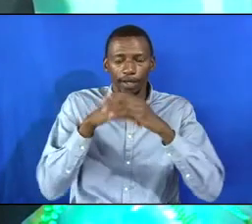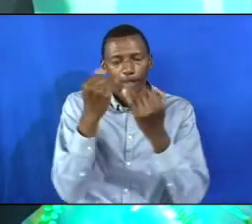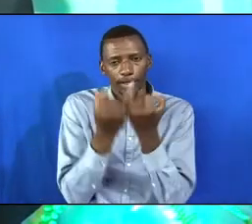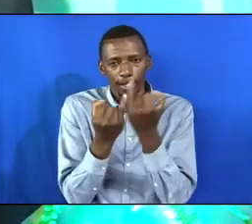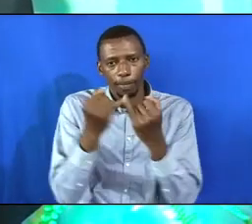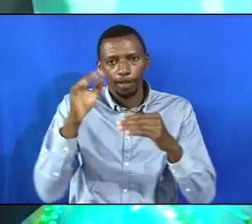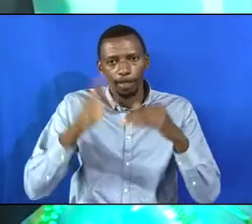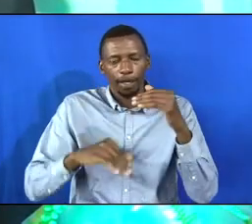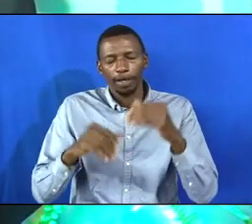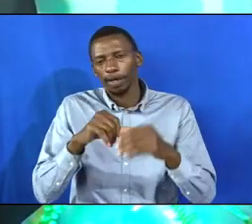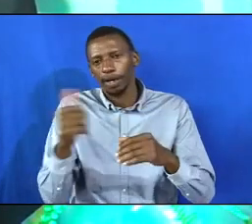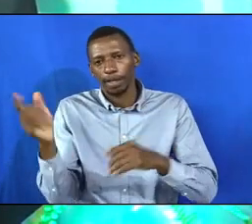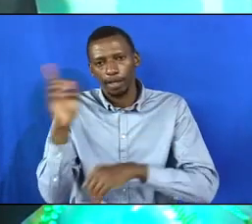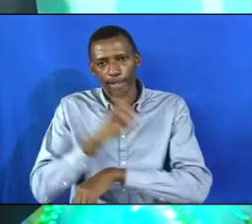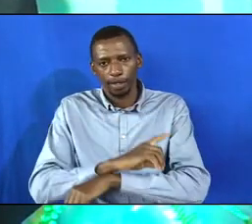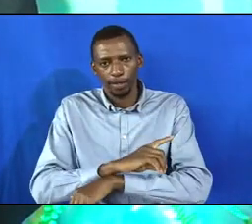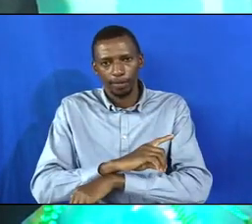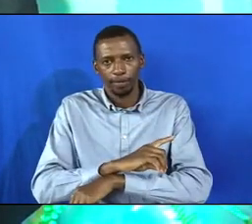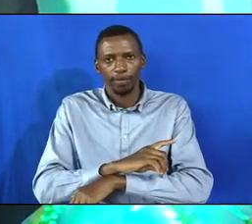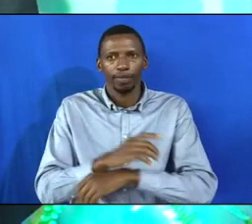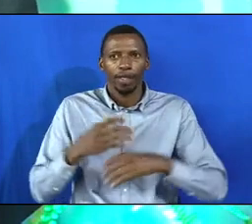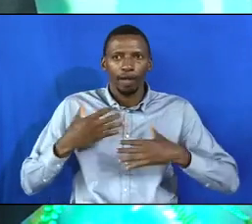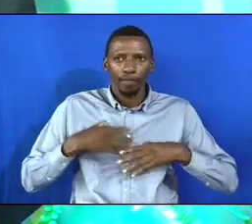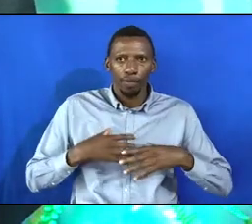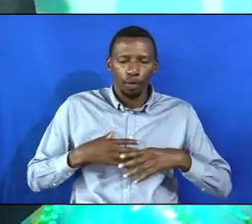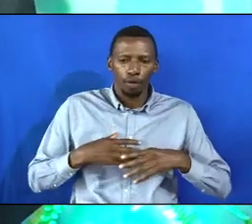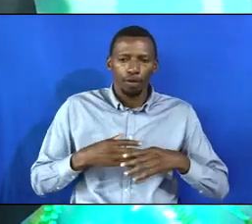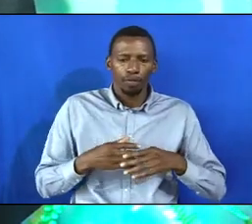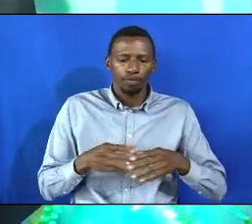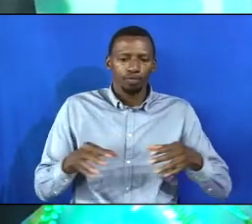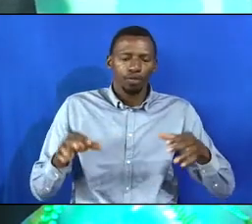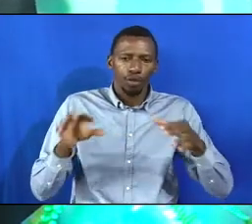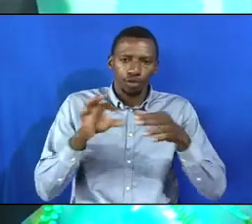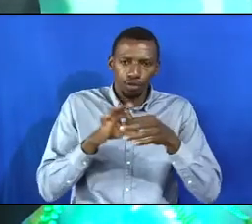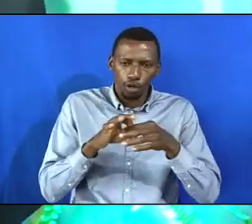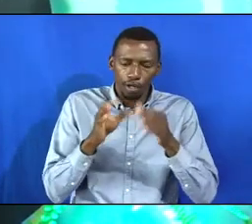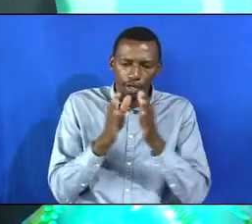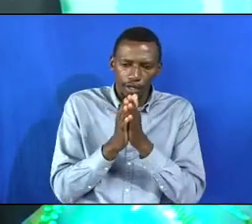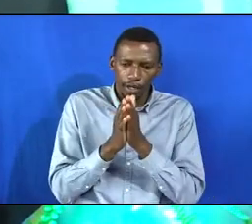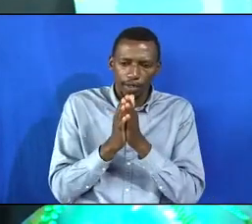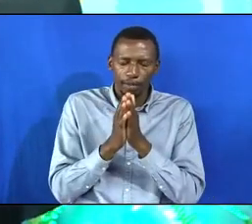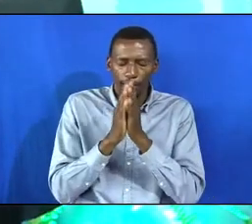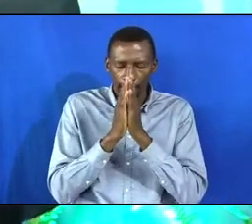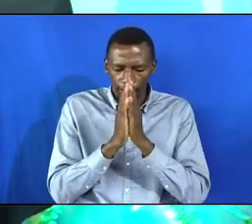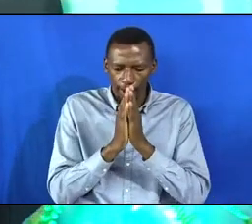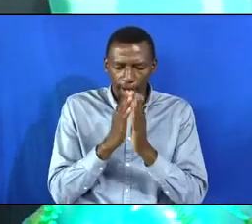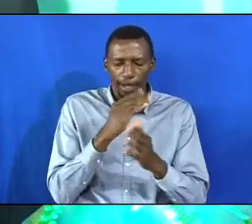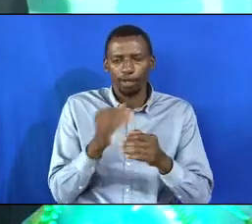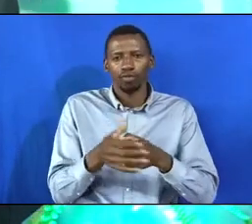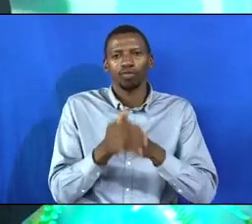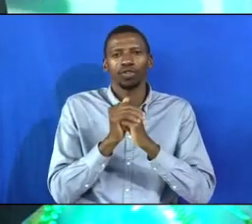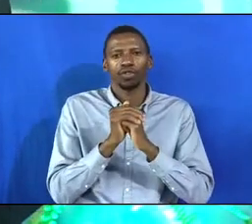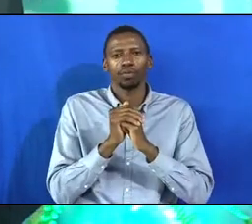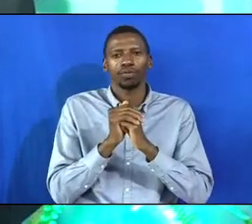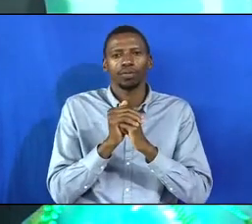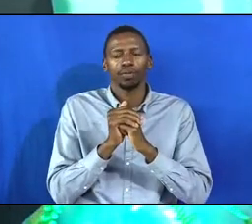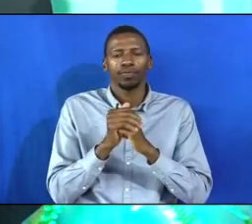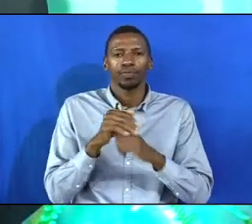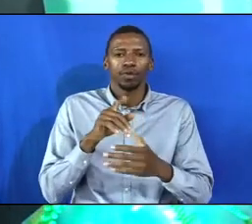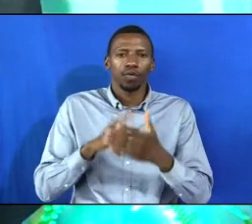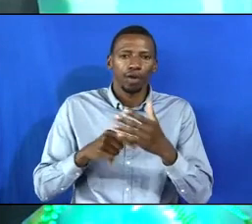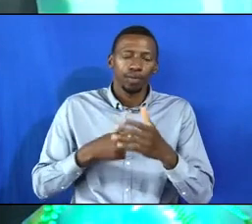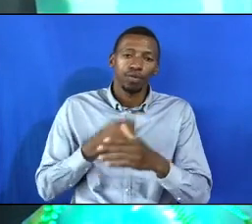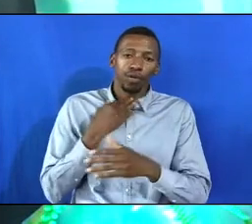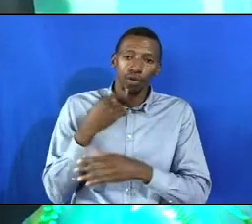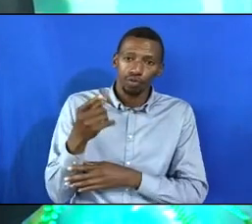usual employment and spend their time in meditation and worship. Now, what I wanted you to get